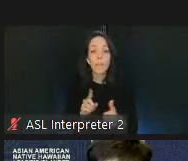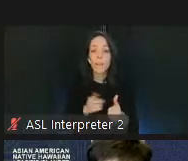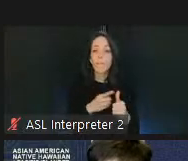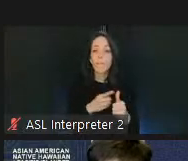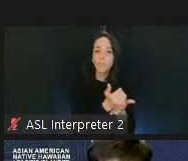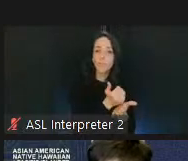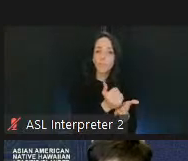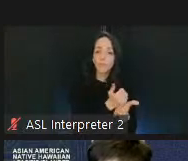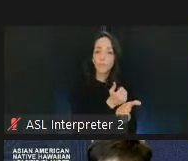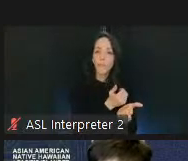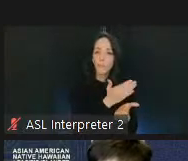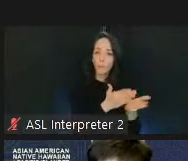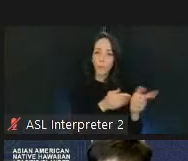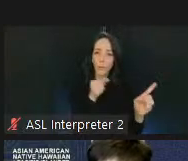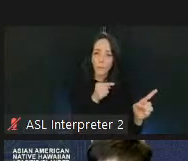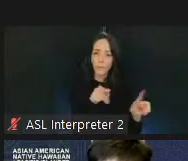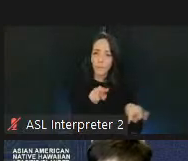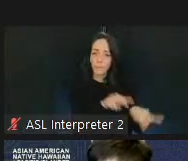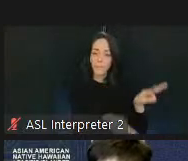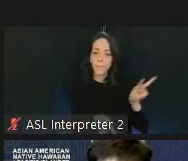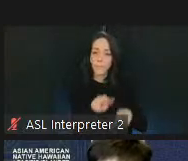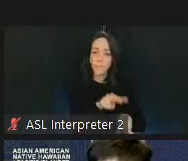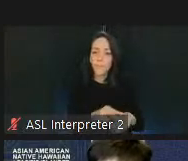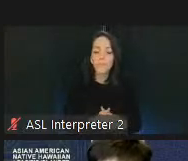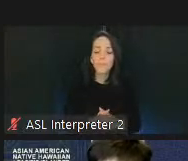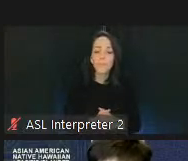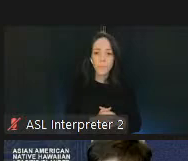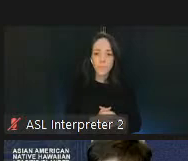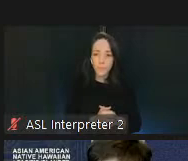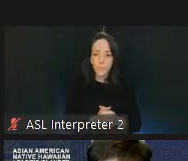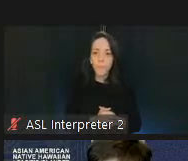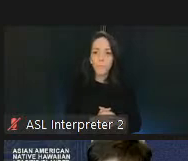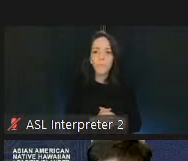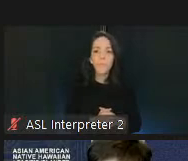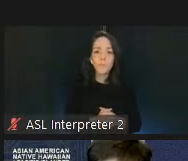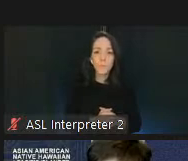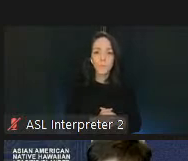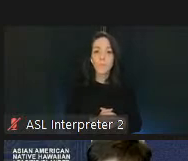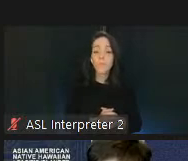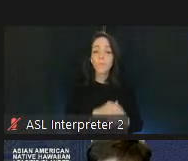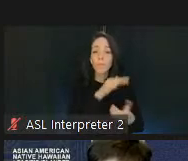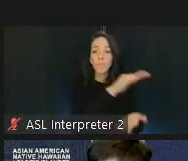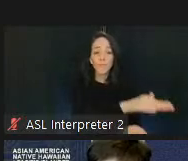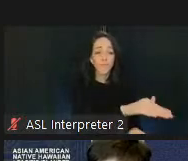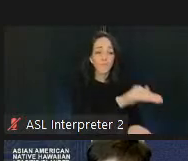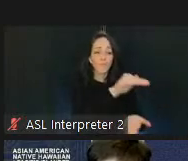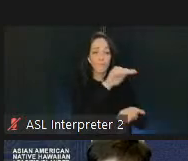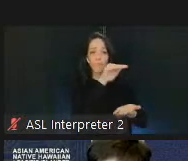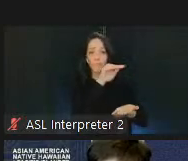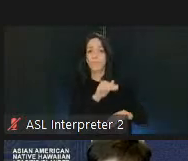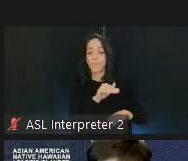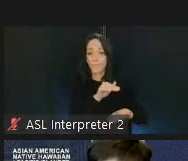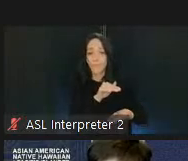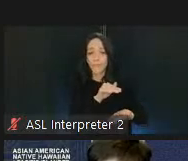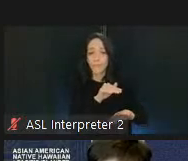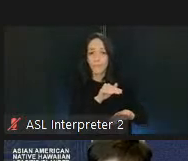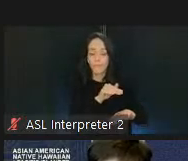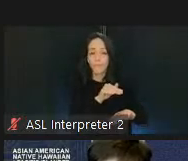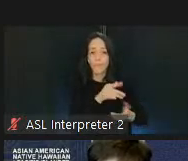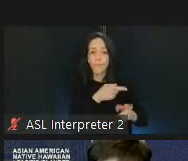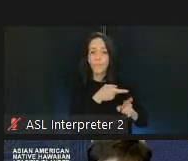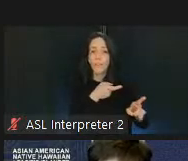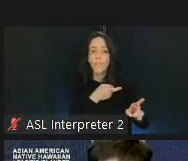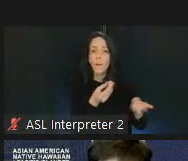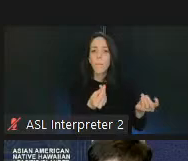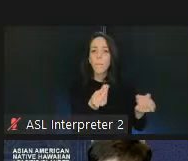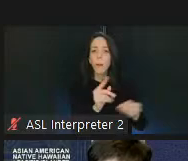side. The single largest discretionary revenue source for the organization comes from